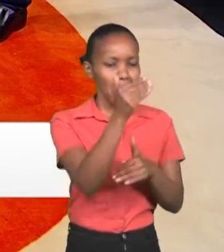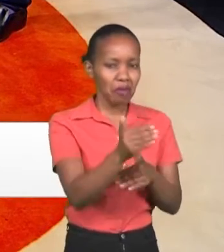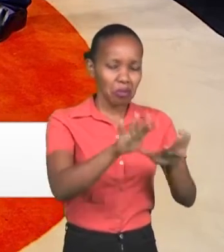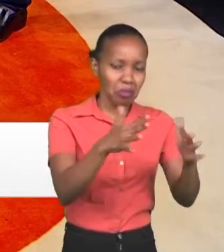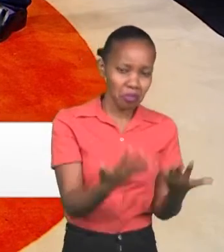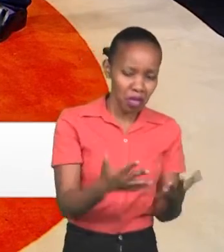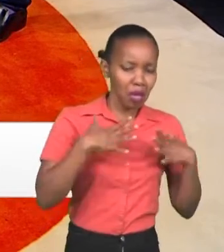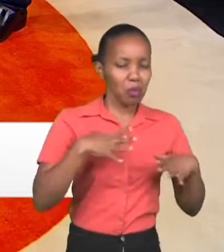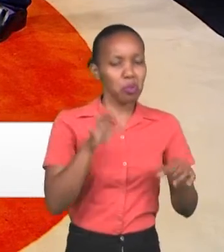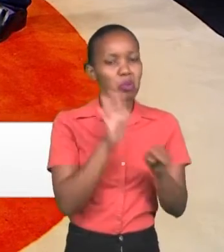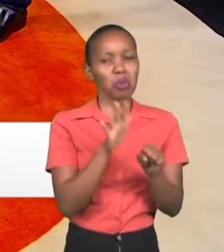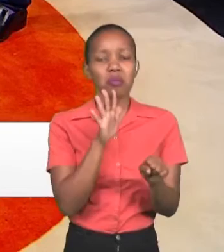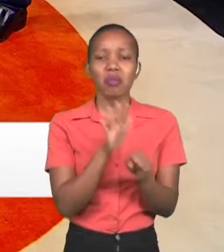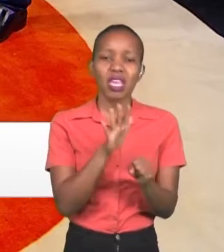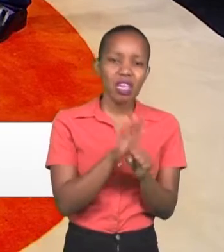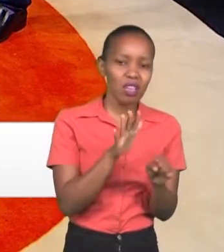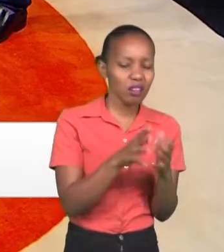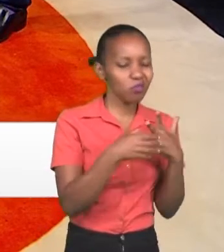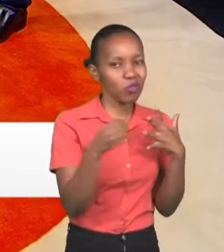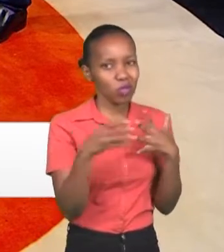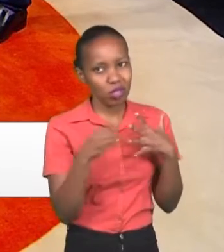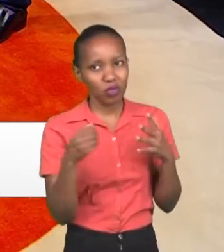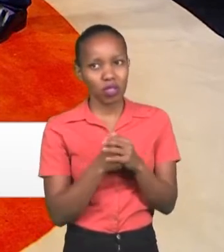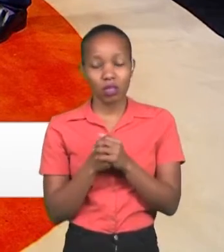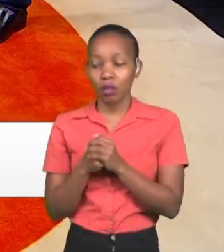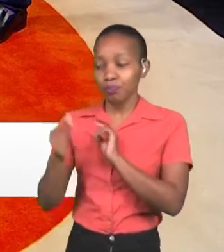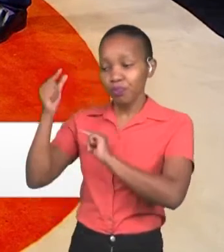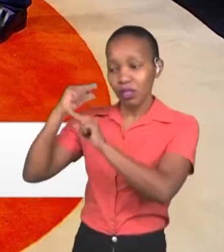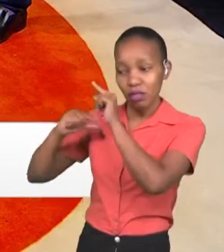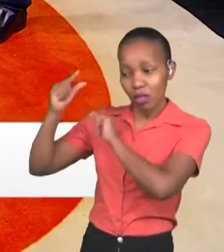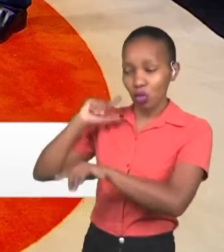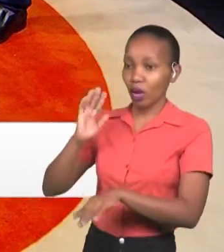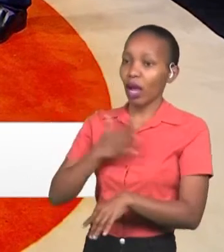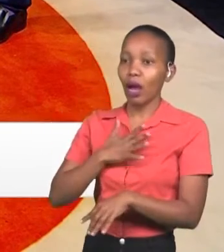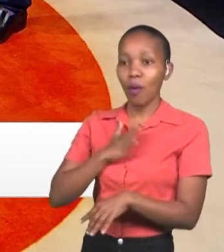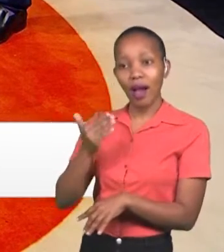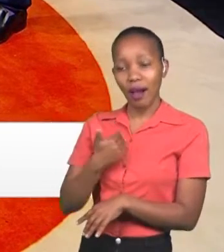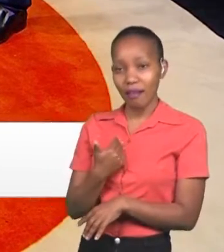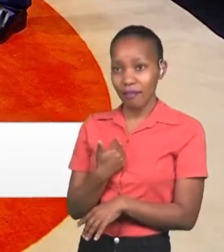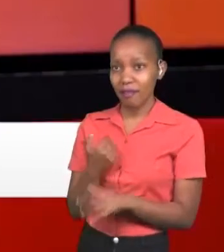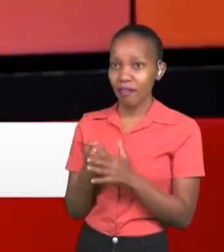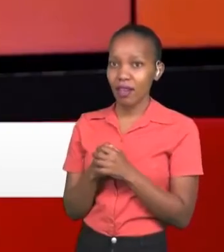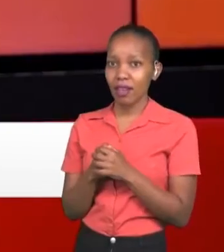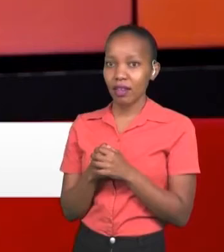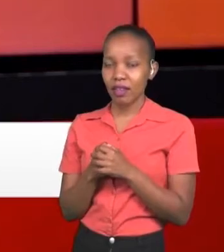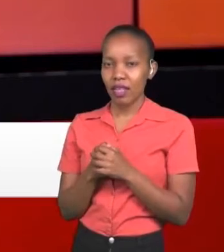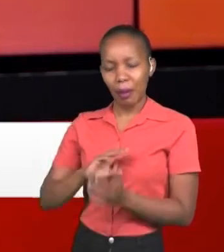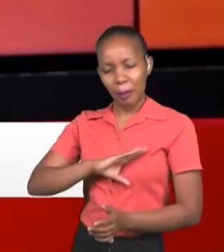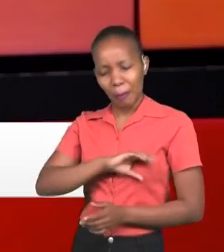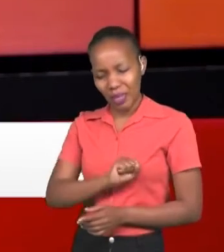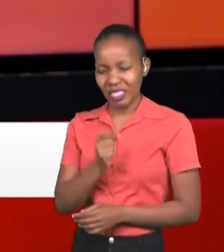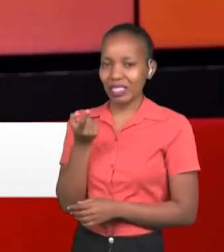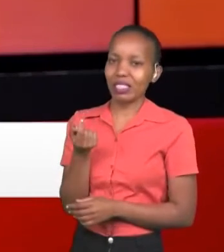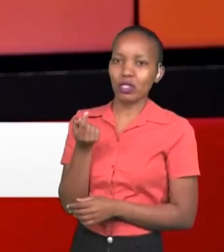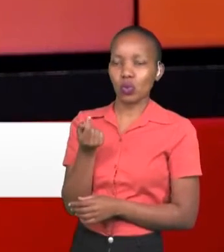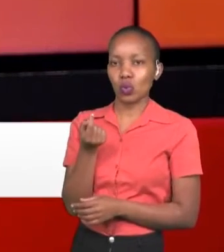so many people actually. Mm. Yeah. I just feel like, you know, our generation right now, like we have like to call our patients kidogo sana. Okay.